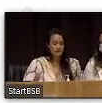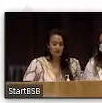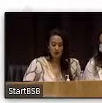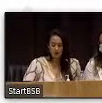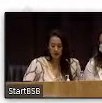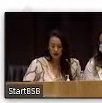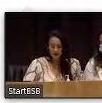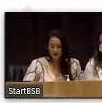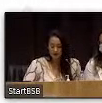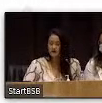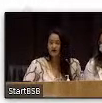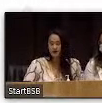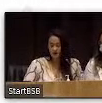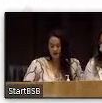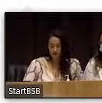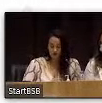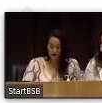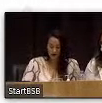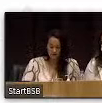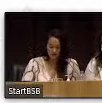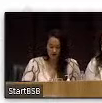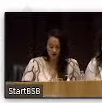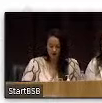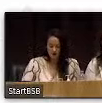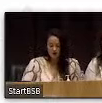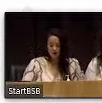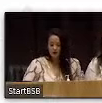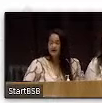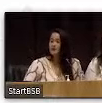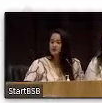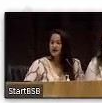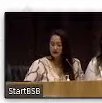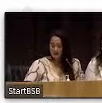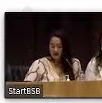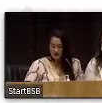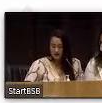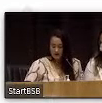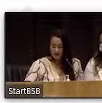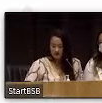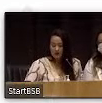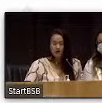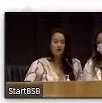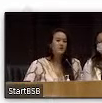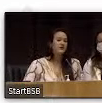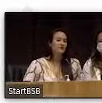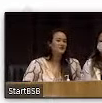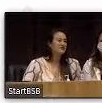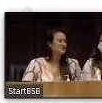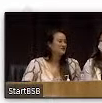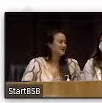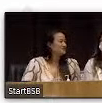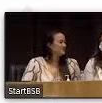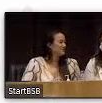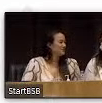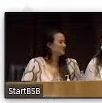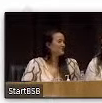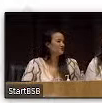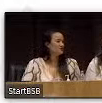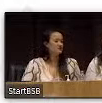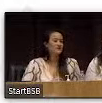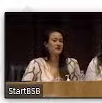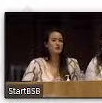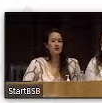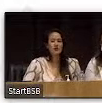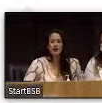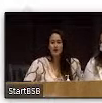nowadays, after the pandemic, we have 21 ICUs. We maintain the medical clinic, and our